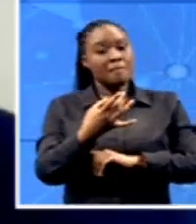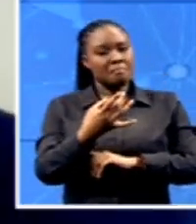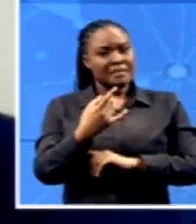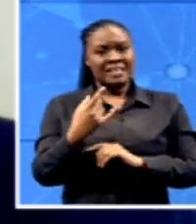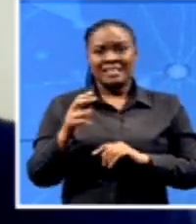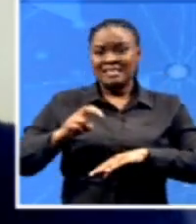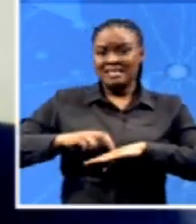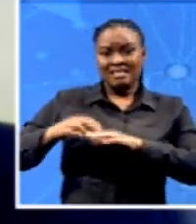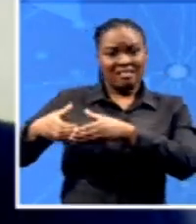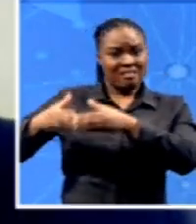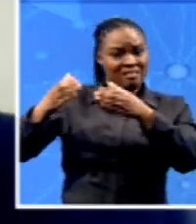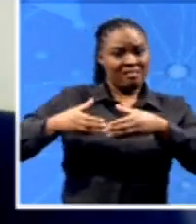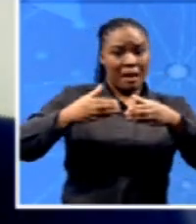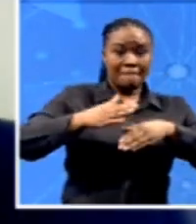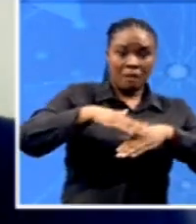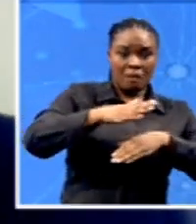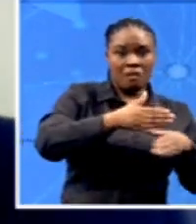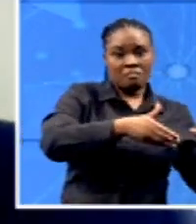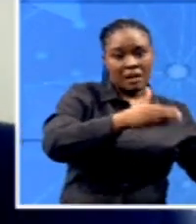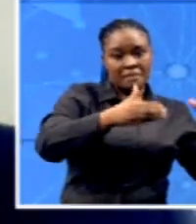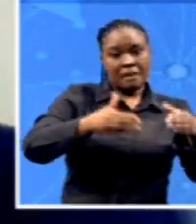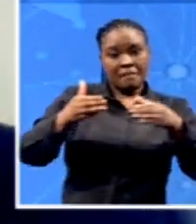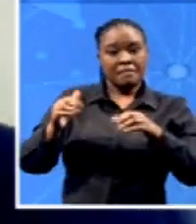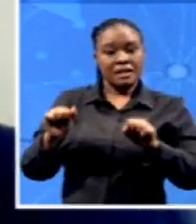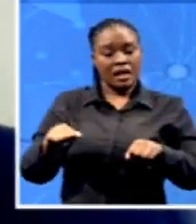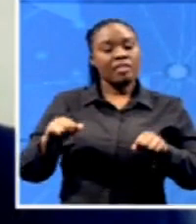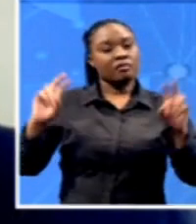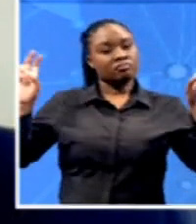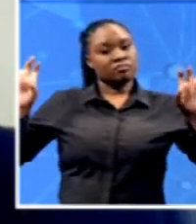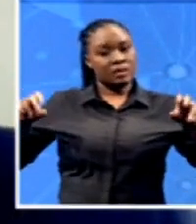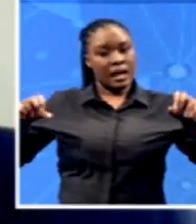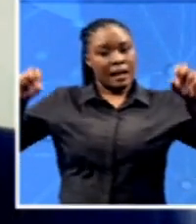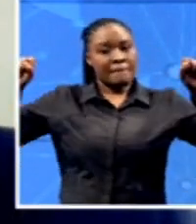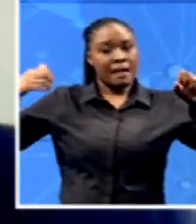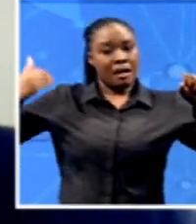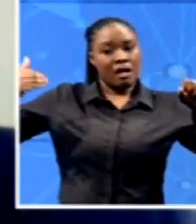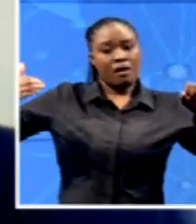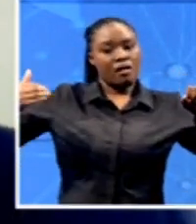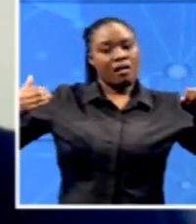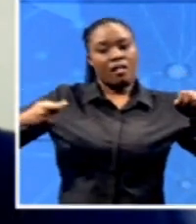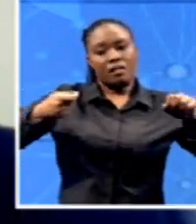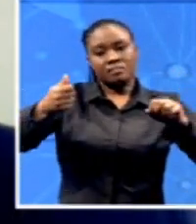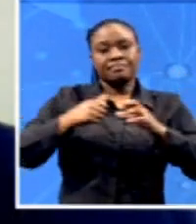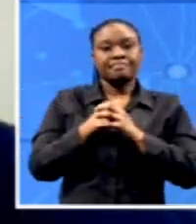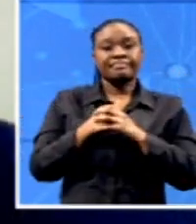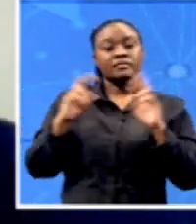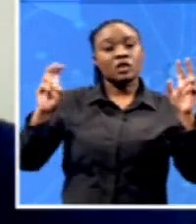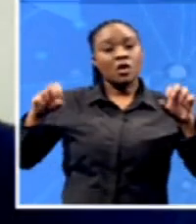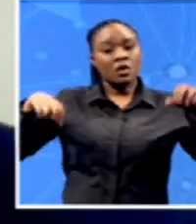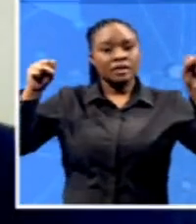Load shedding in its various forms, whether it's level 1, 2, 4, 6, is